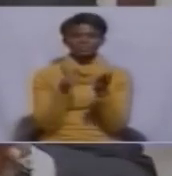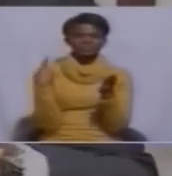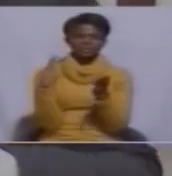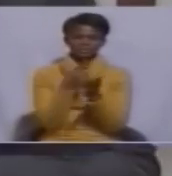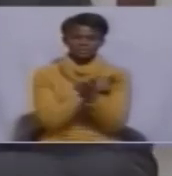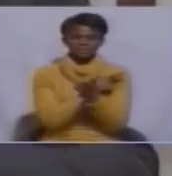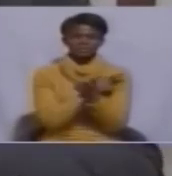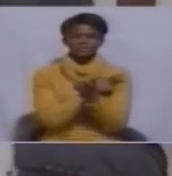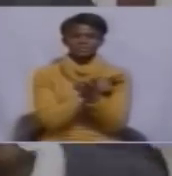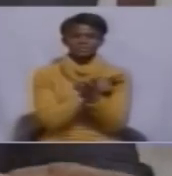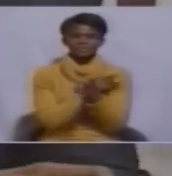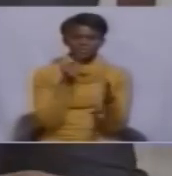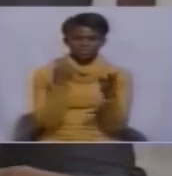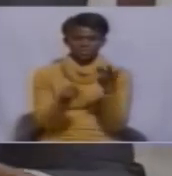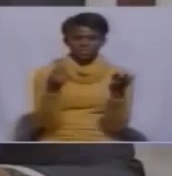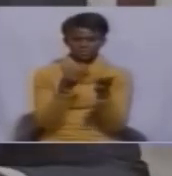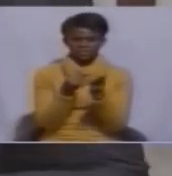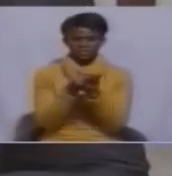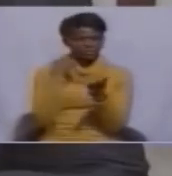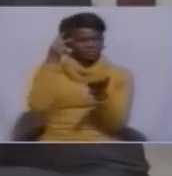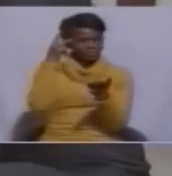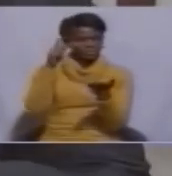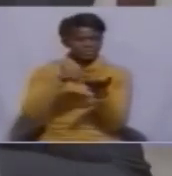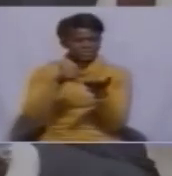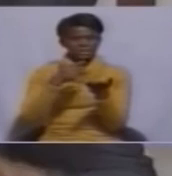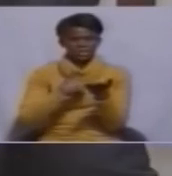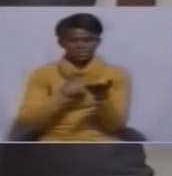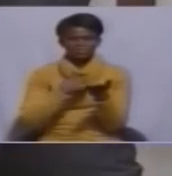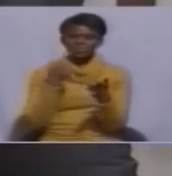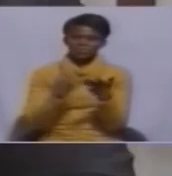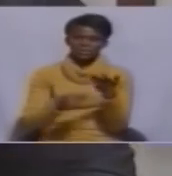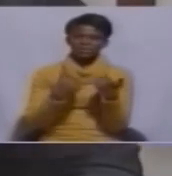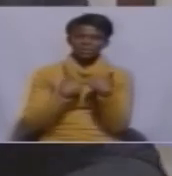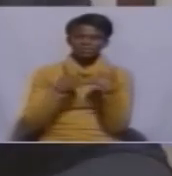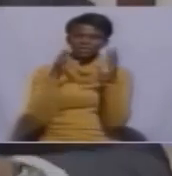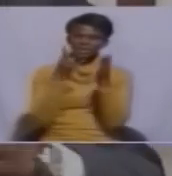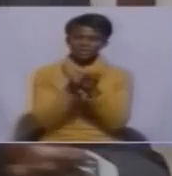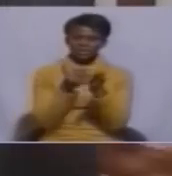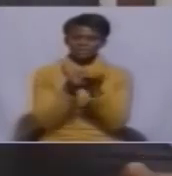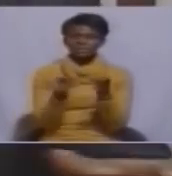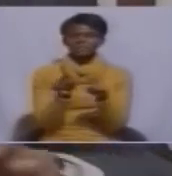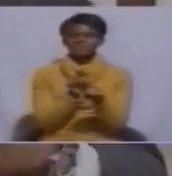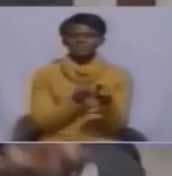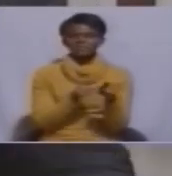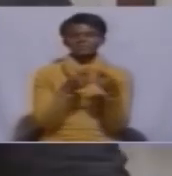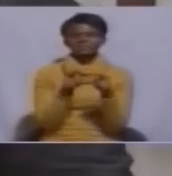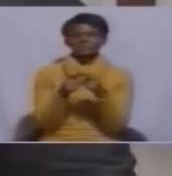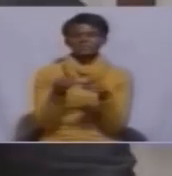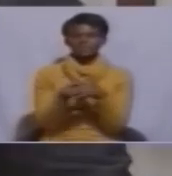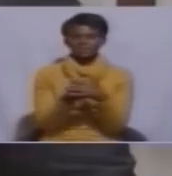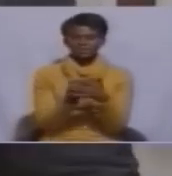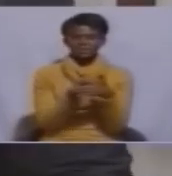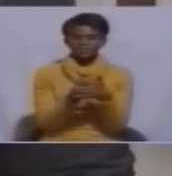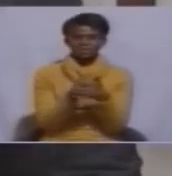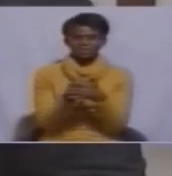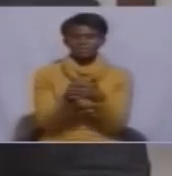prescribe what funding political parties will have, to what extent they have to account, and also some regulation on how where